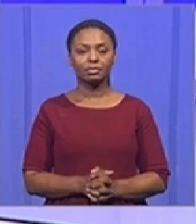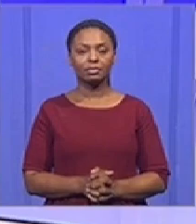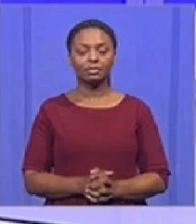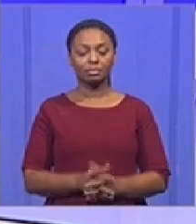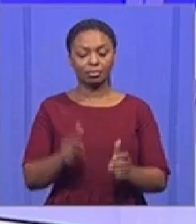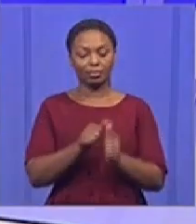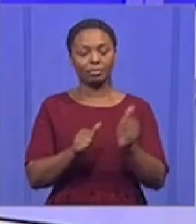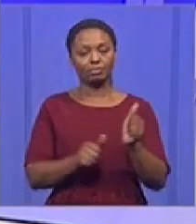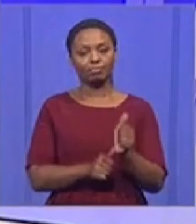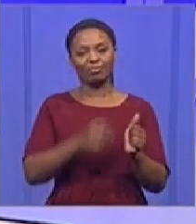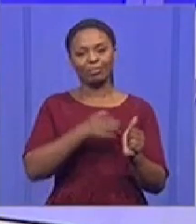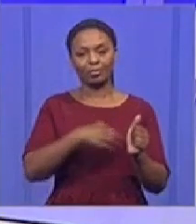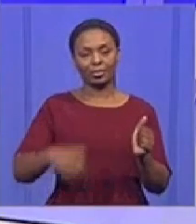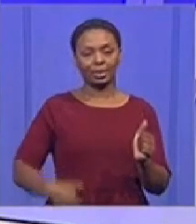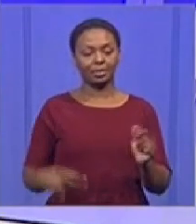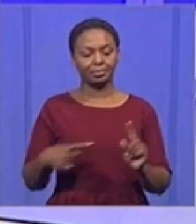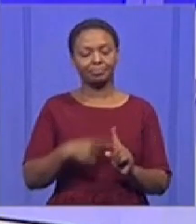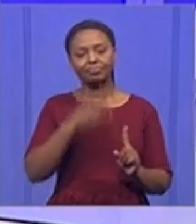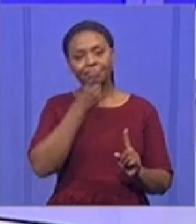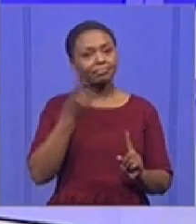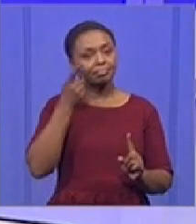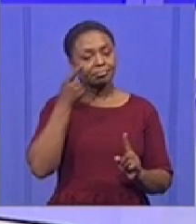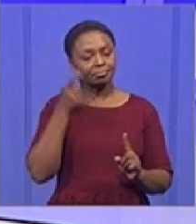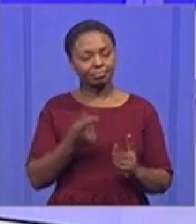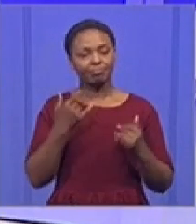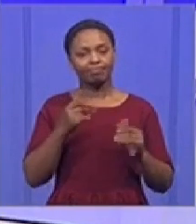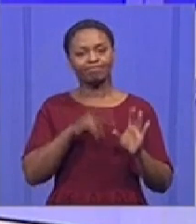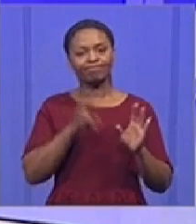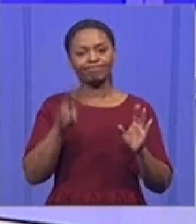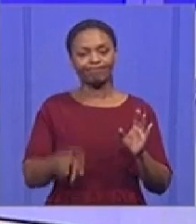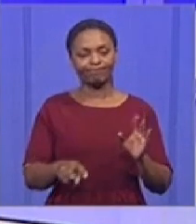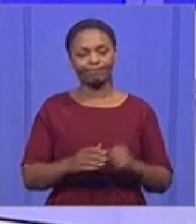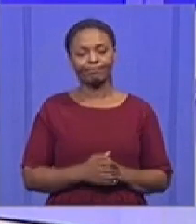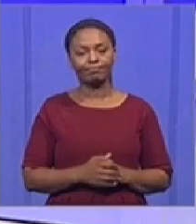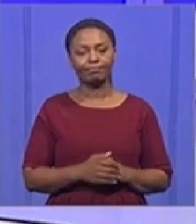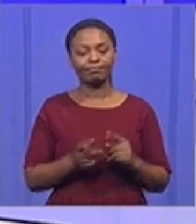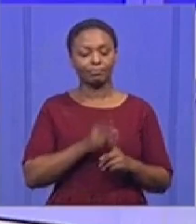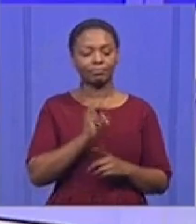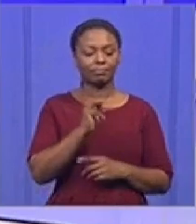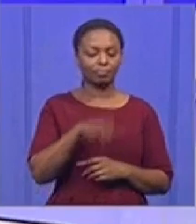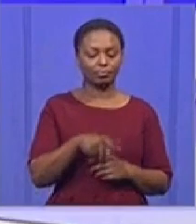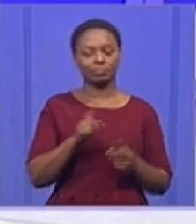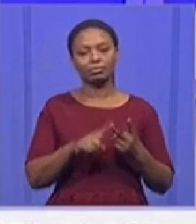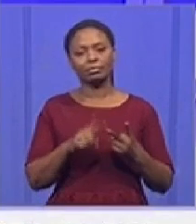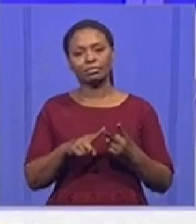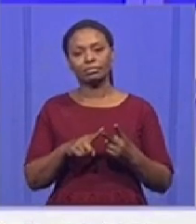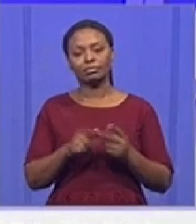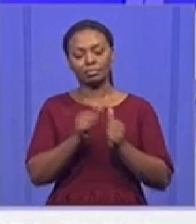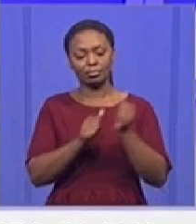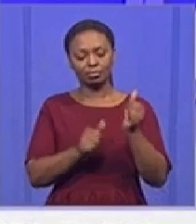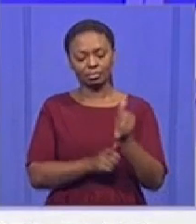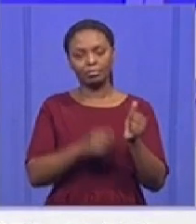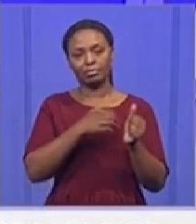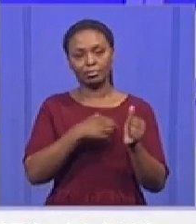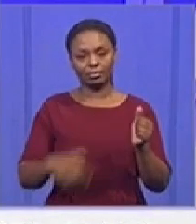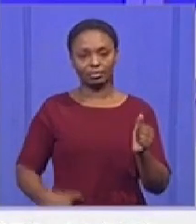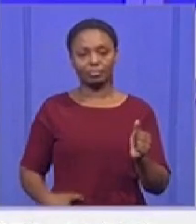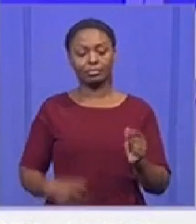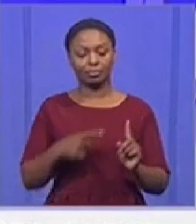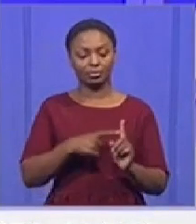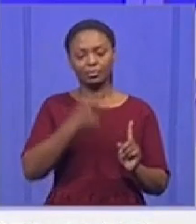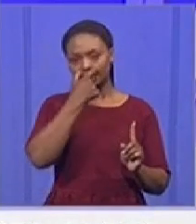Motlatsa Presidente David Mabuza o lebogile maemo a gagwe ya botokololo ba palamente le botlatsa mopresidente. Se ka nako e mopresidente